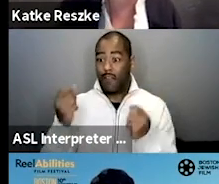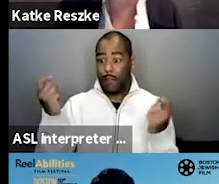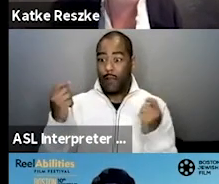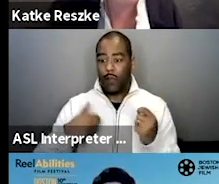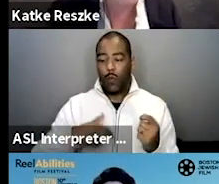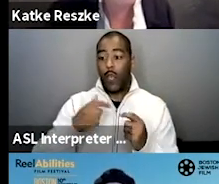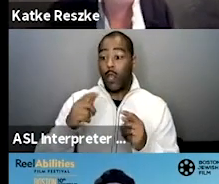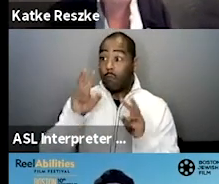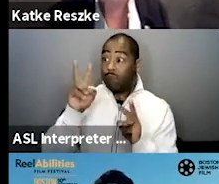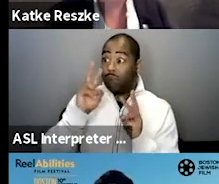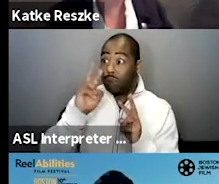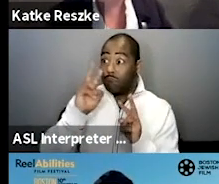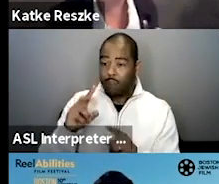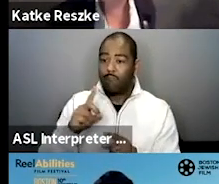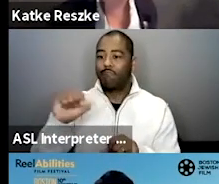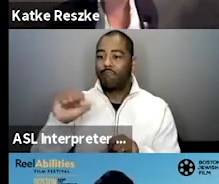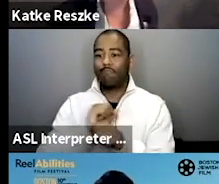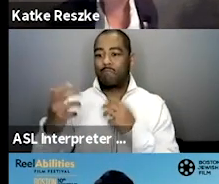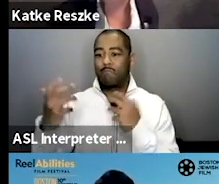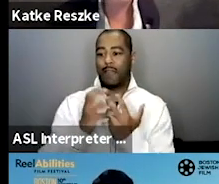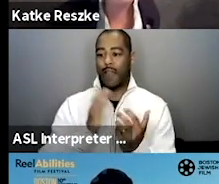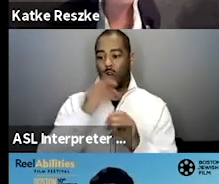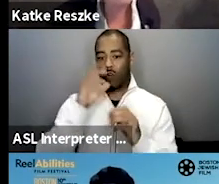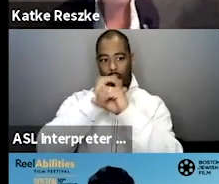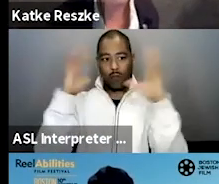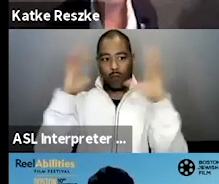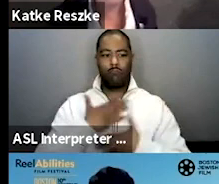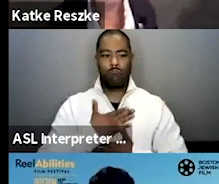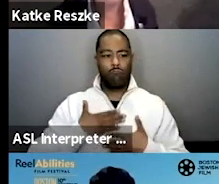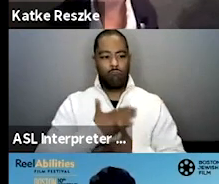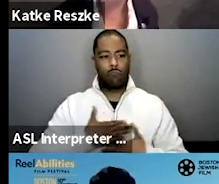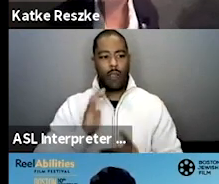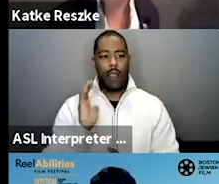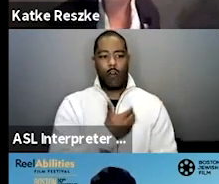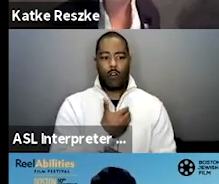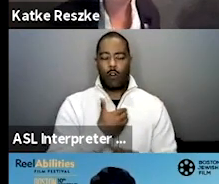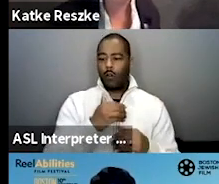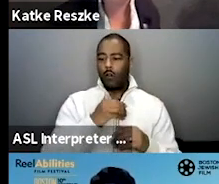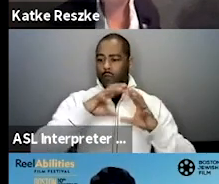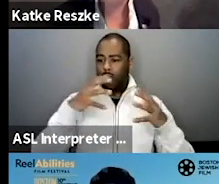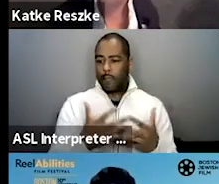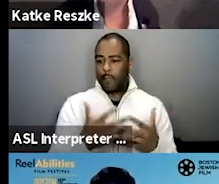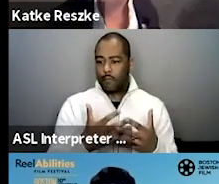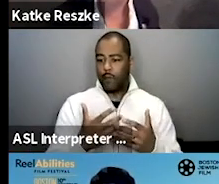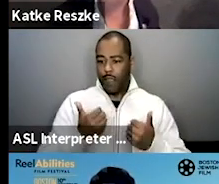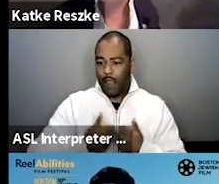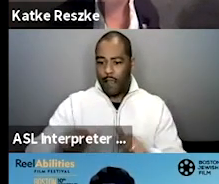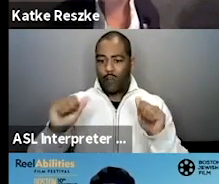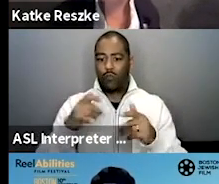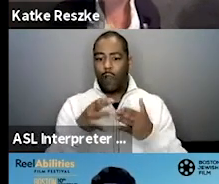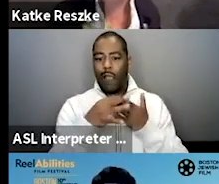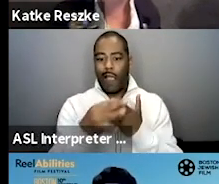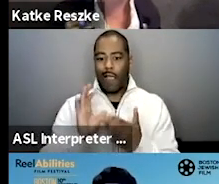and attendance have been a joy to see. Our Boston Jewish Film team's effort to guide our audience and create easy